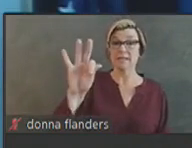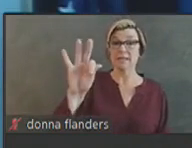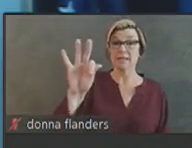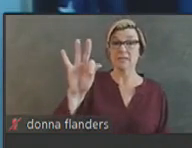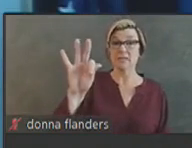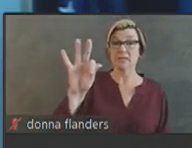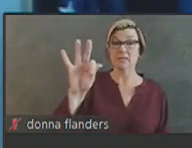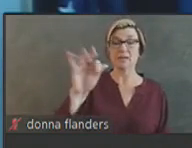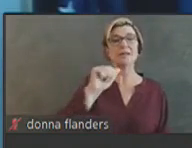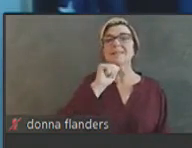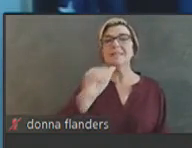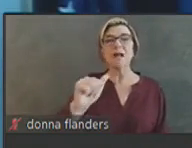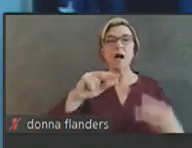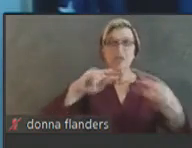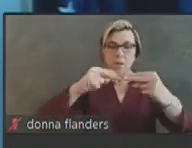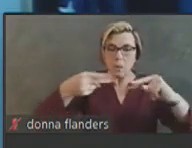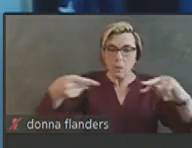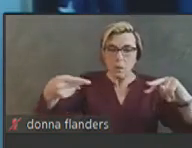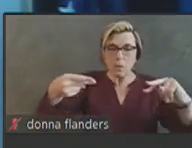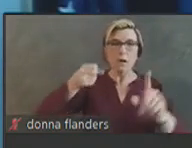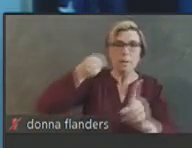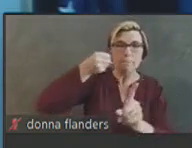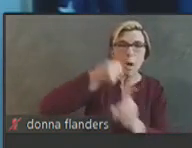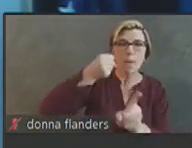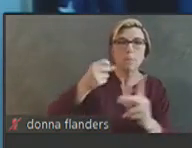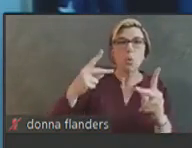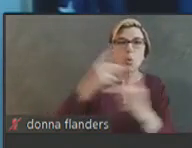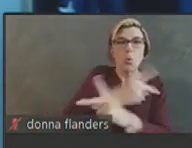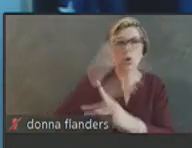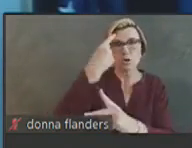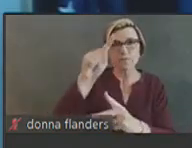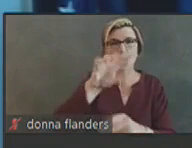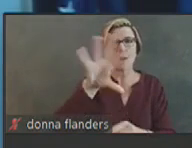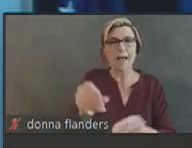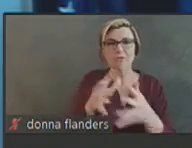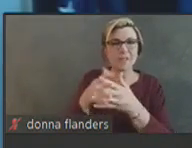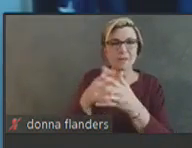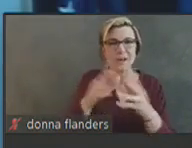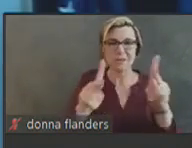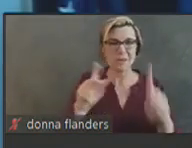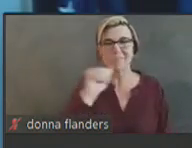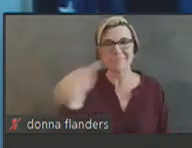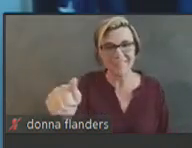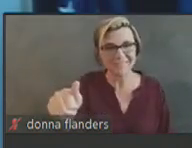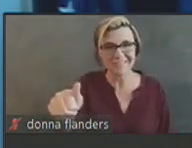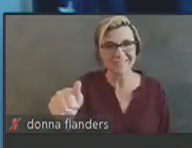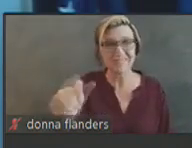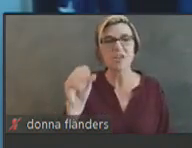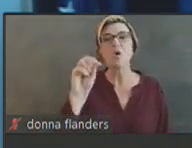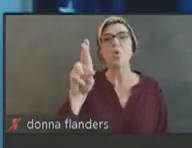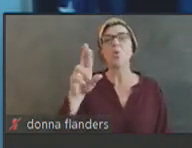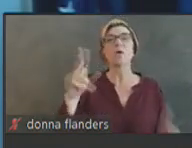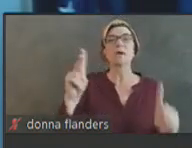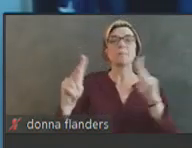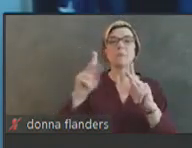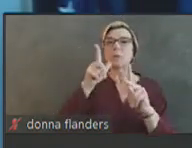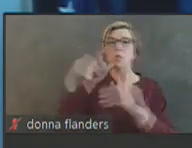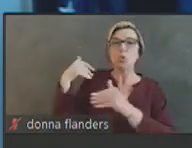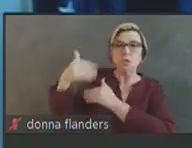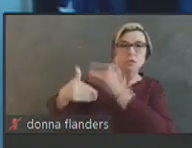people who are African-American or people who are of an African-American